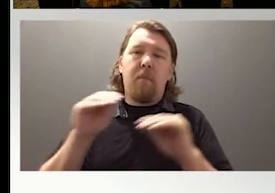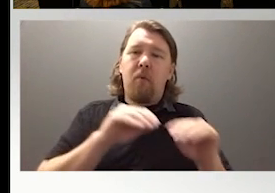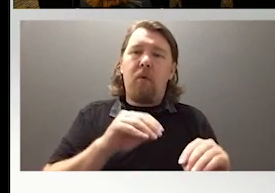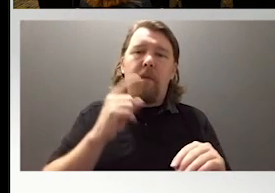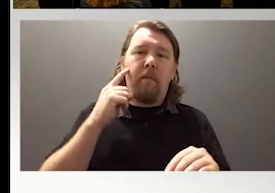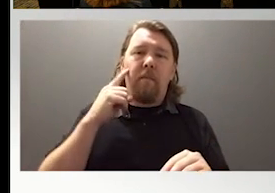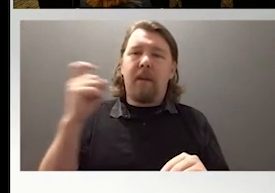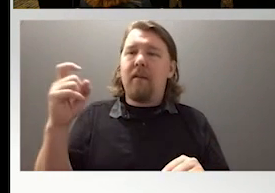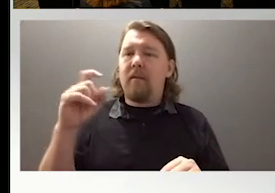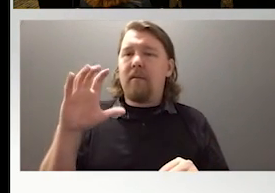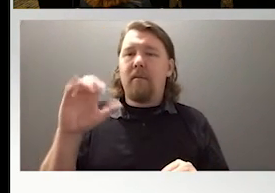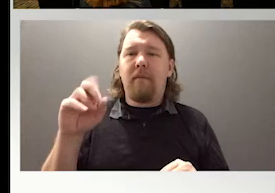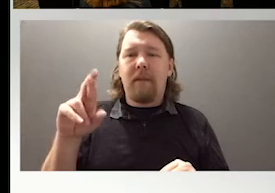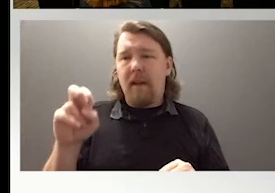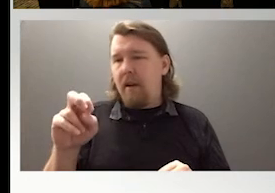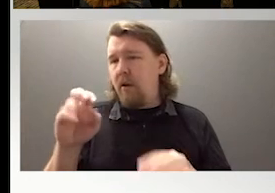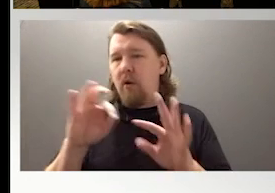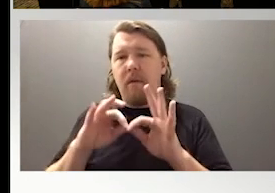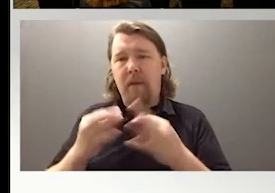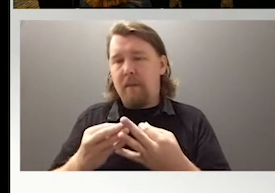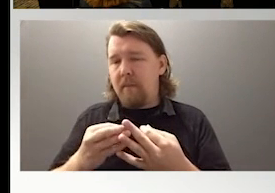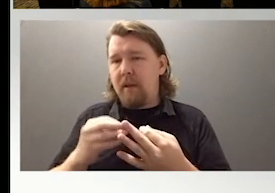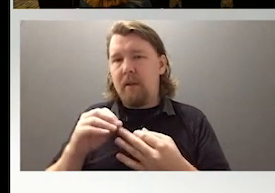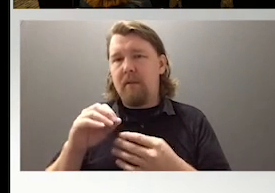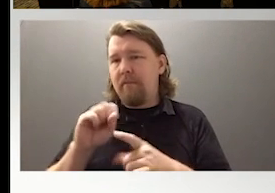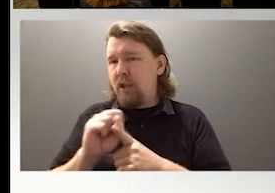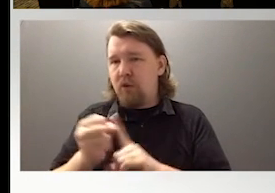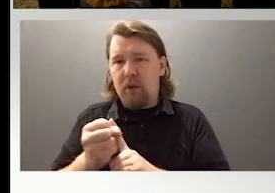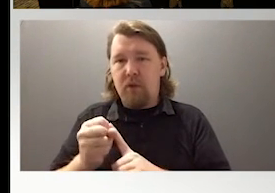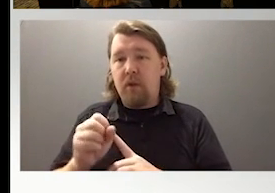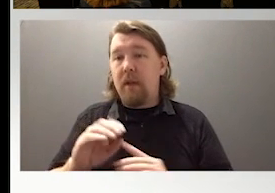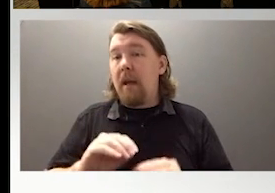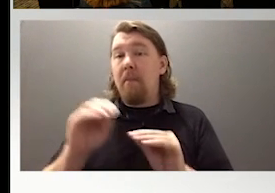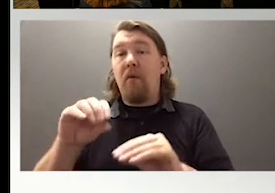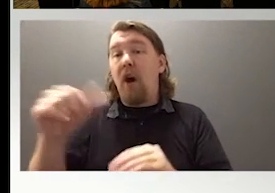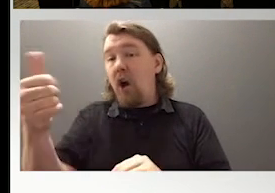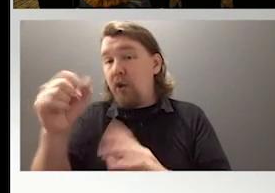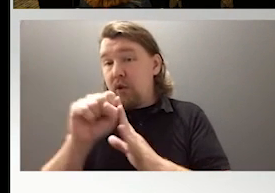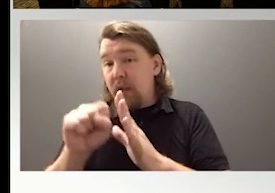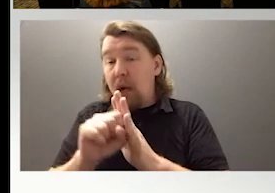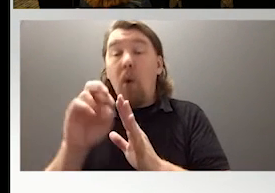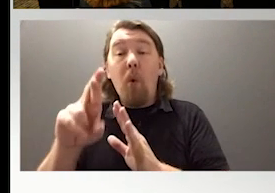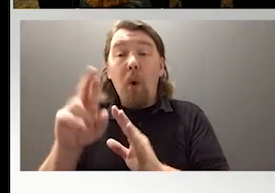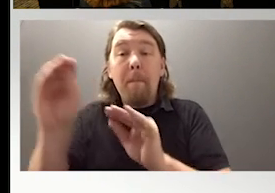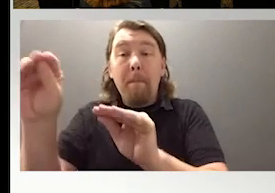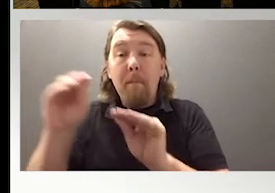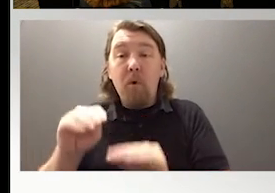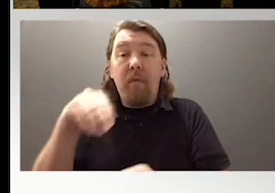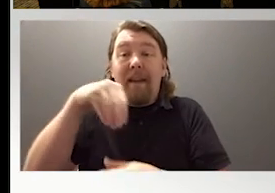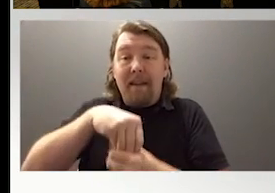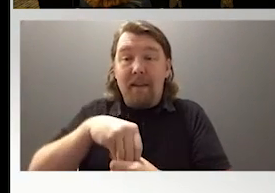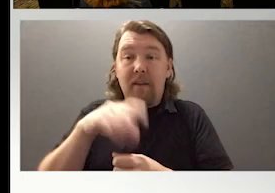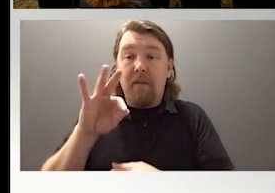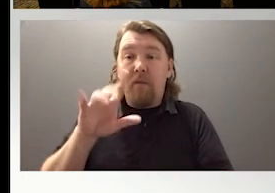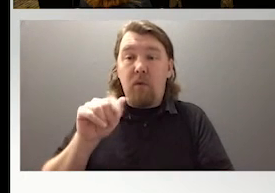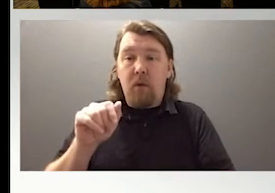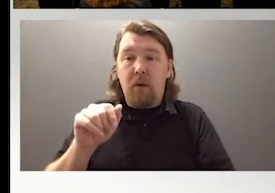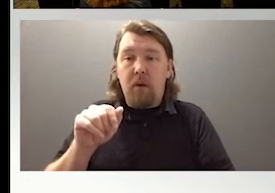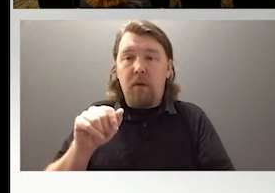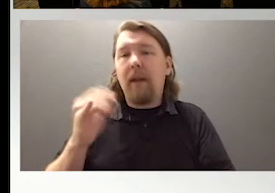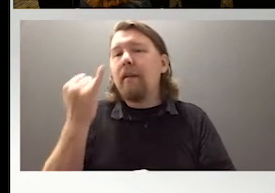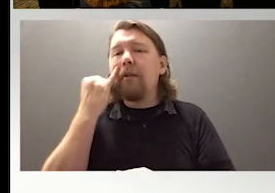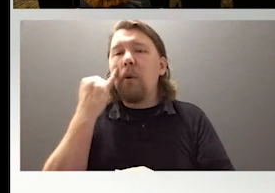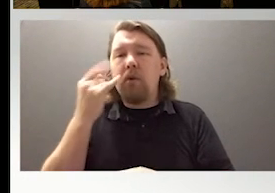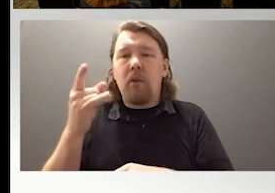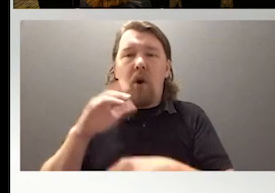of care, family or whatever, out to another state, or they move into Florida from another state, and they were on their waiver, like